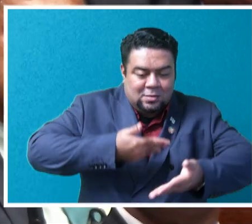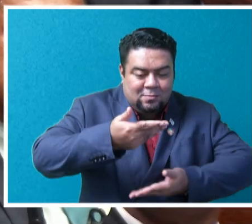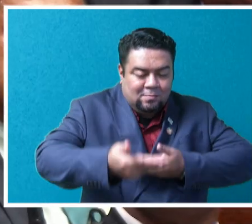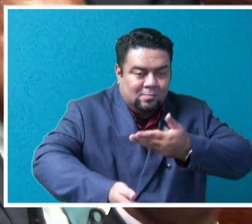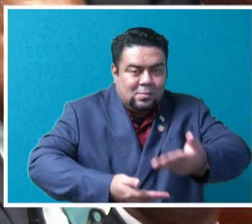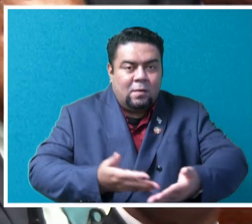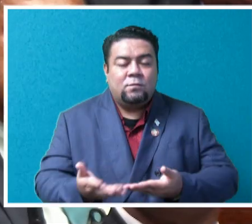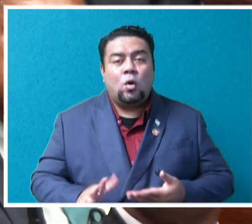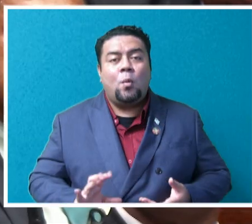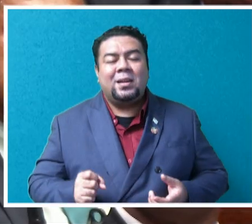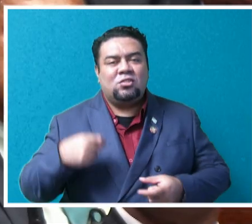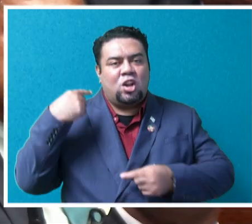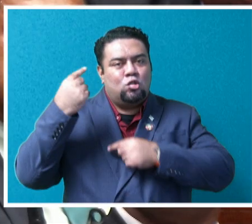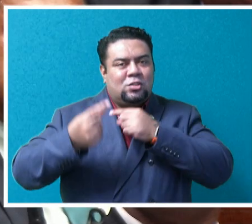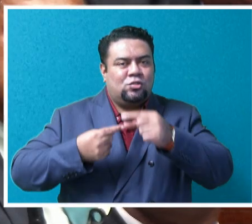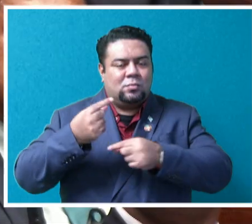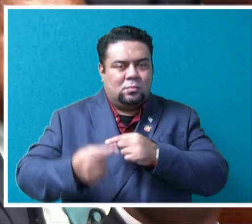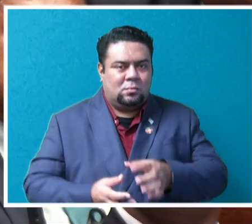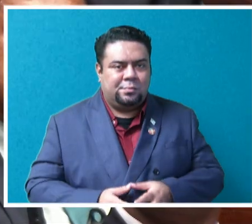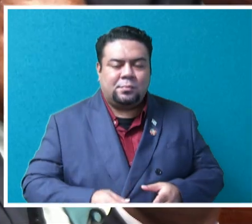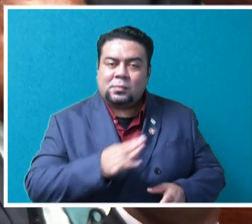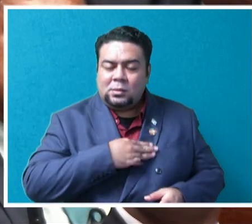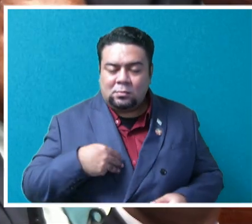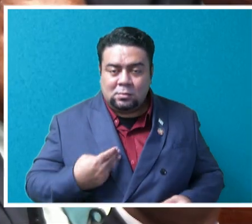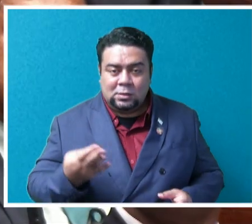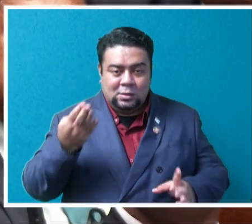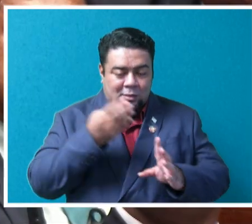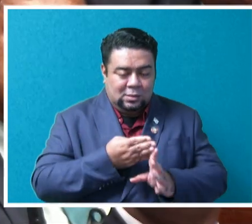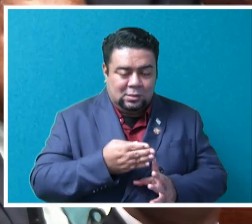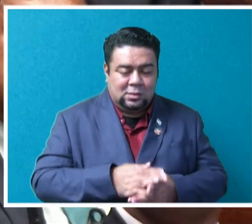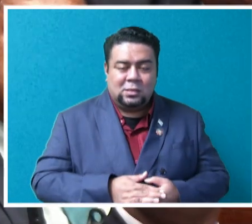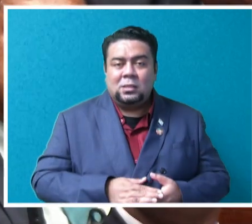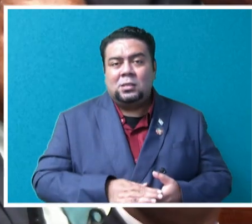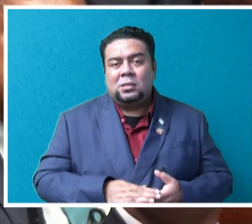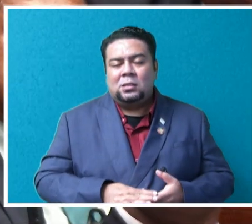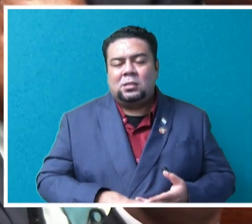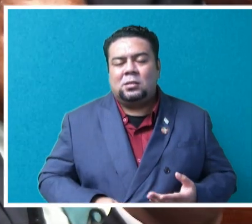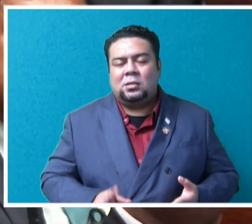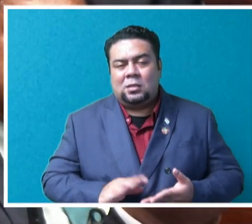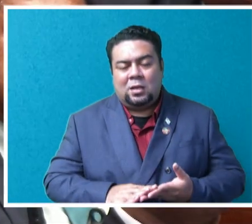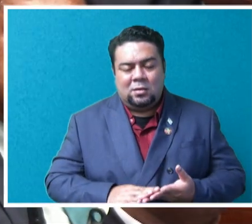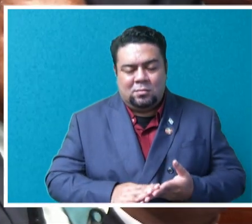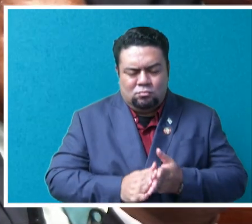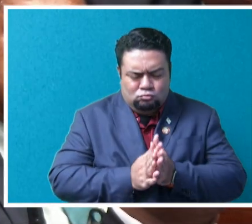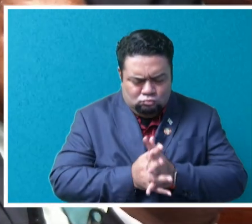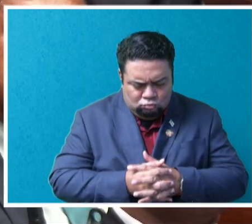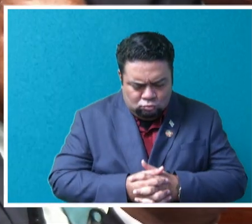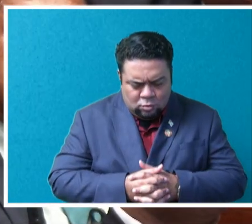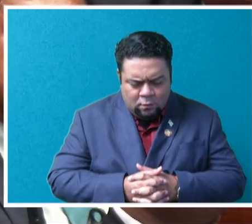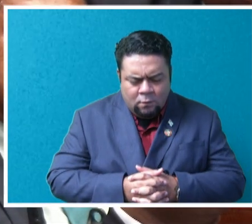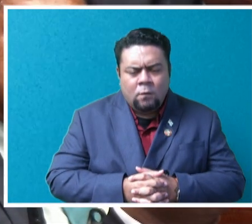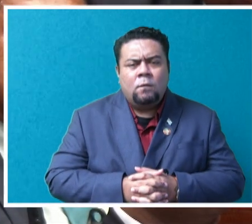equity. Our Ministry approach is to translate aspirations into